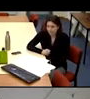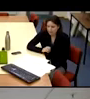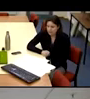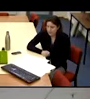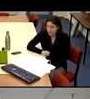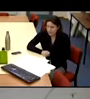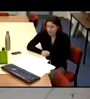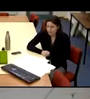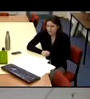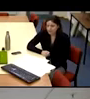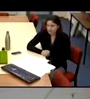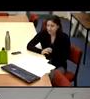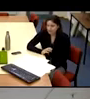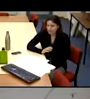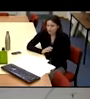and who she is today